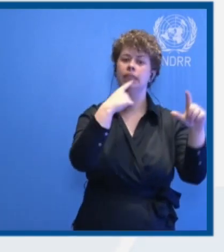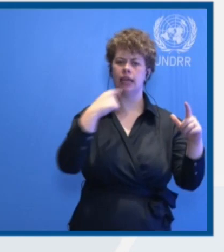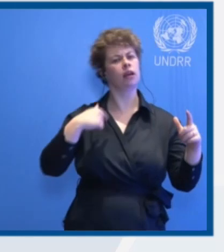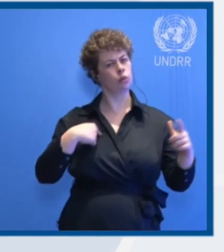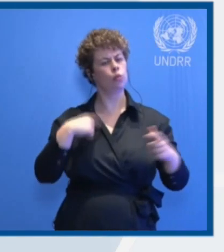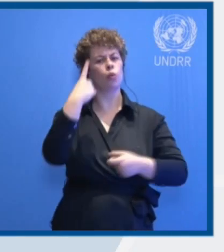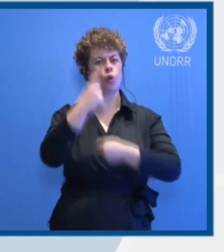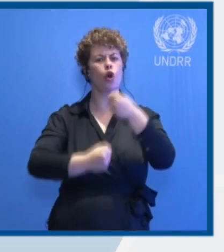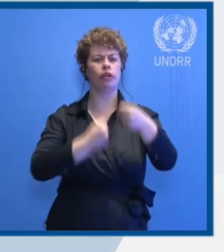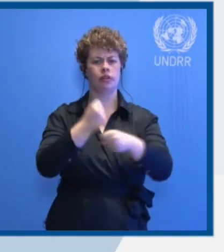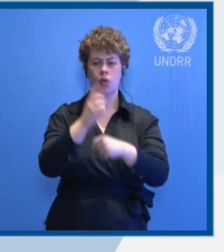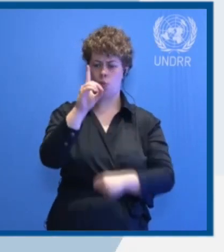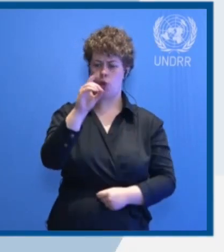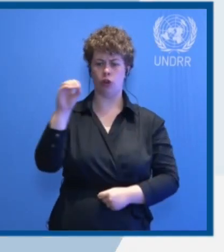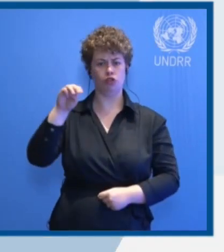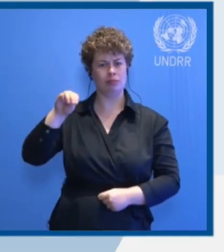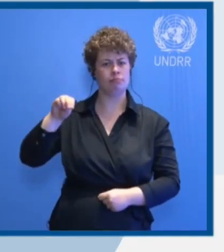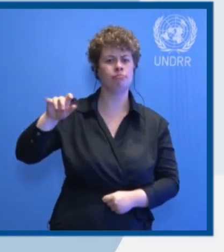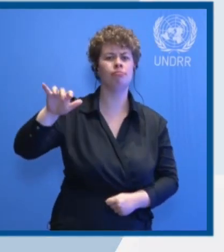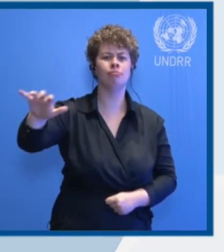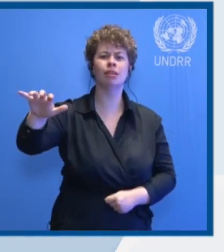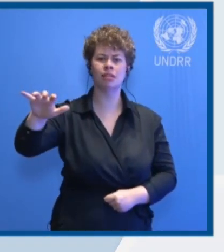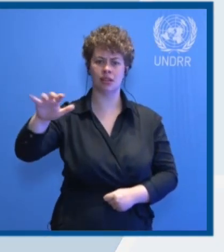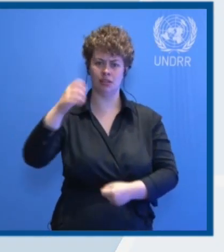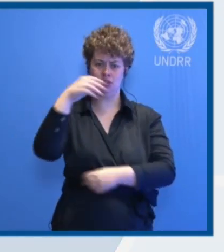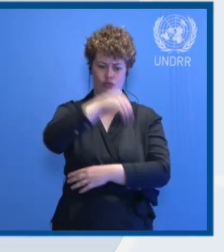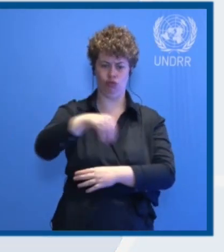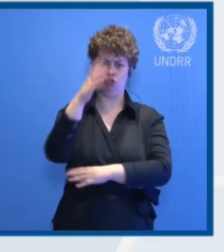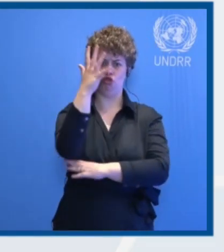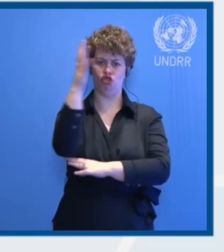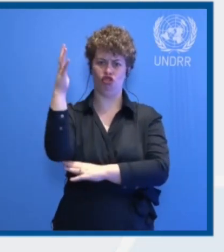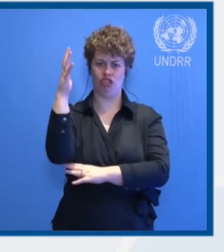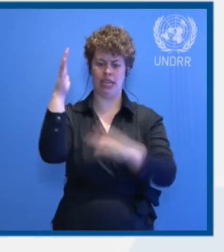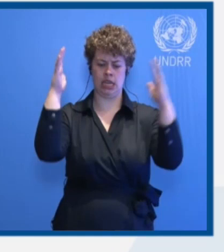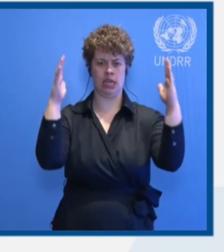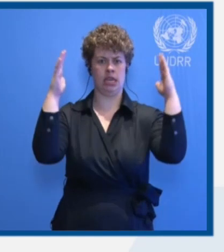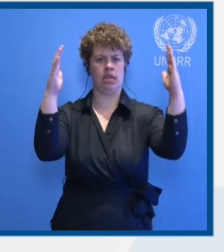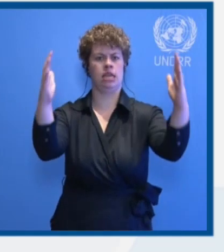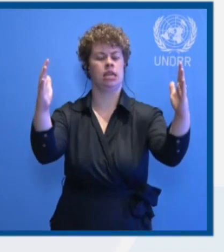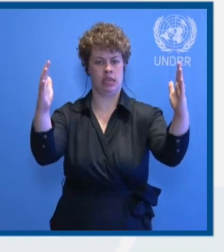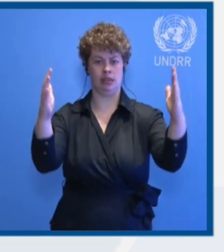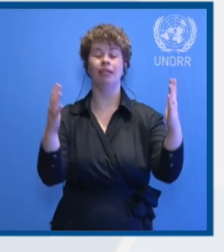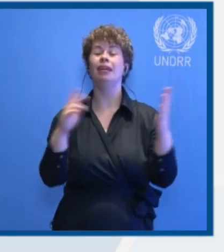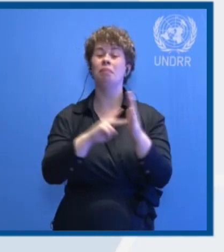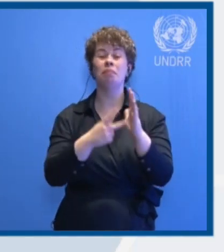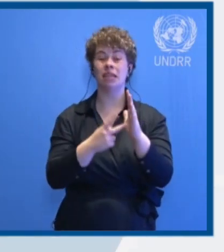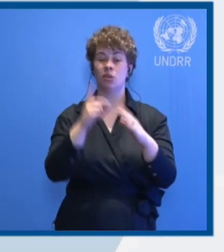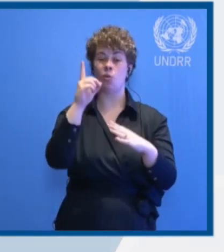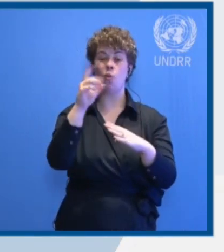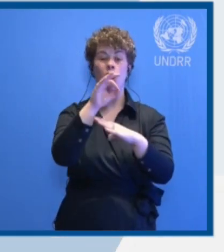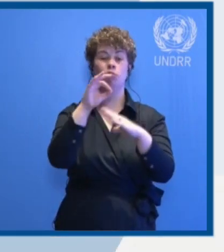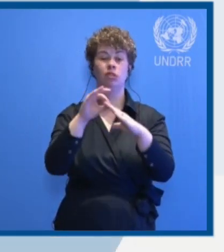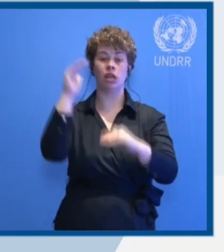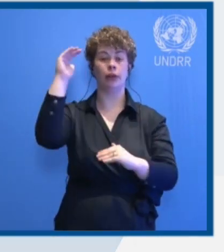trees, it would give 77 million people a 1 degree reduction in maximum temperature on